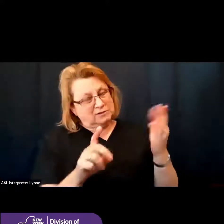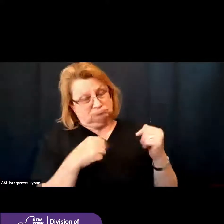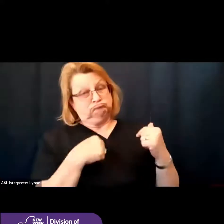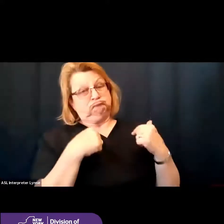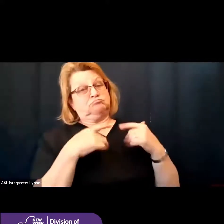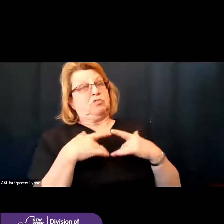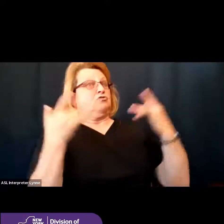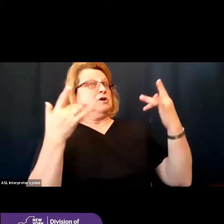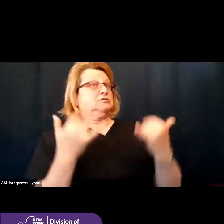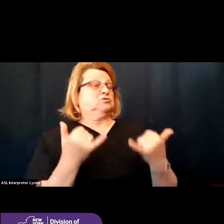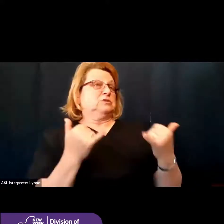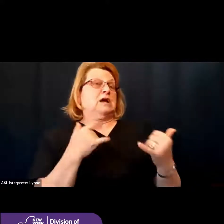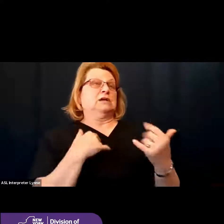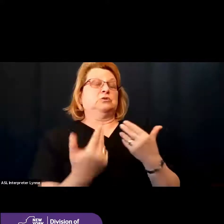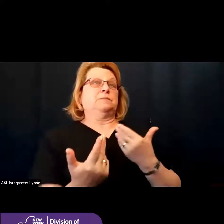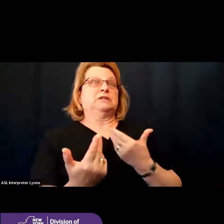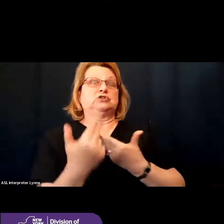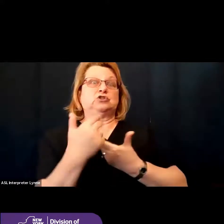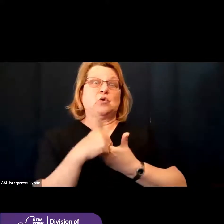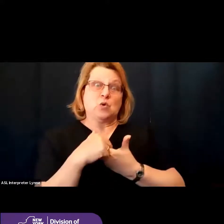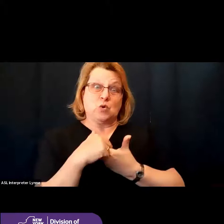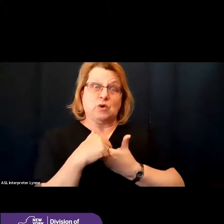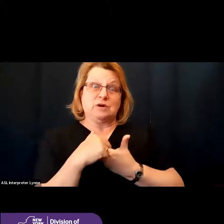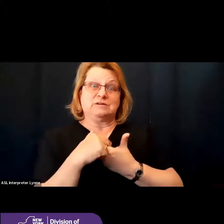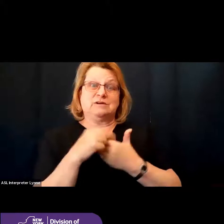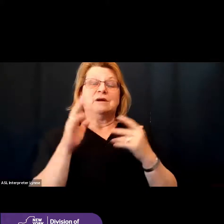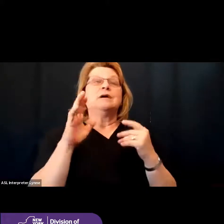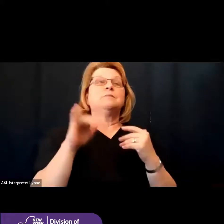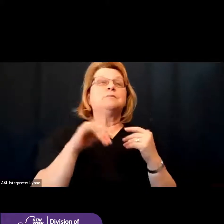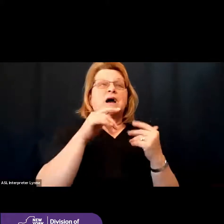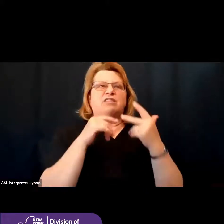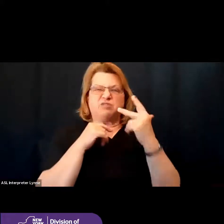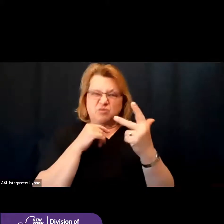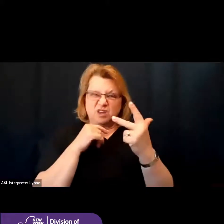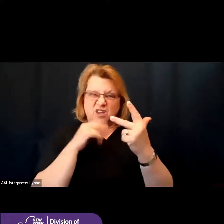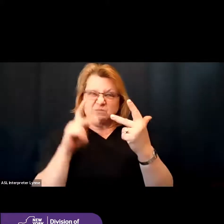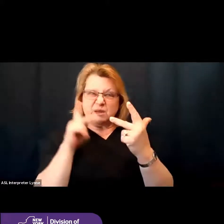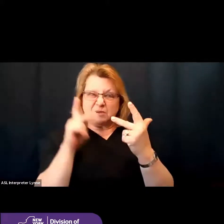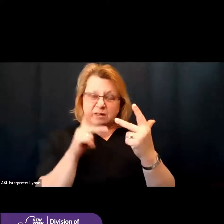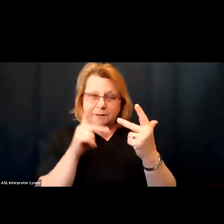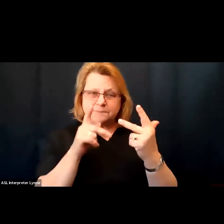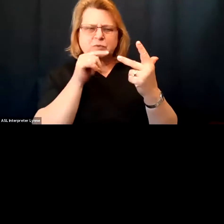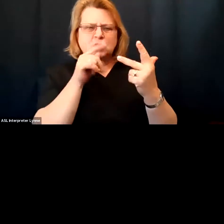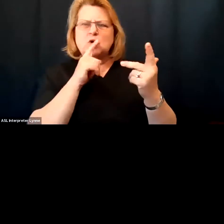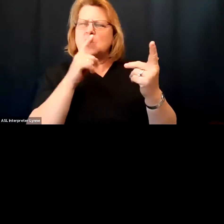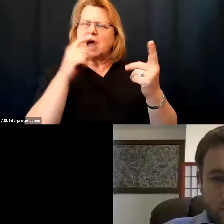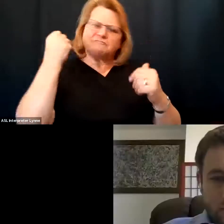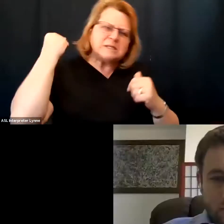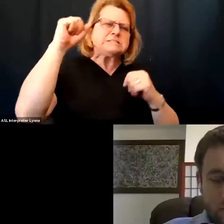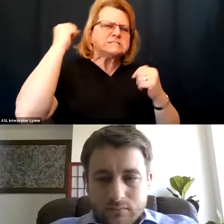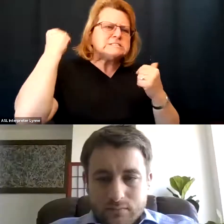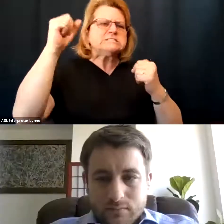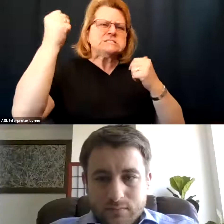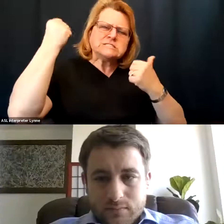be joined for this first part of our program by three people who have been fighting the fight for fair housing